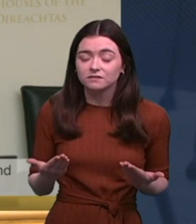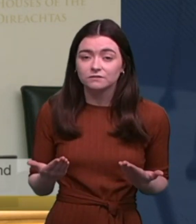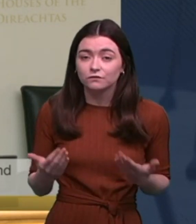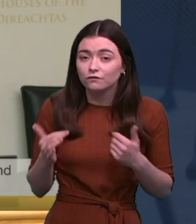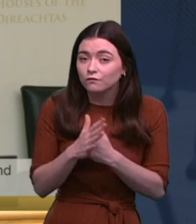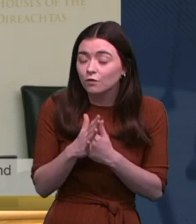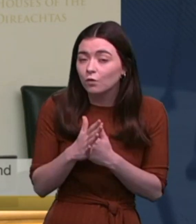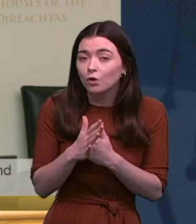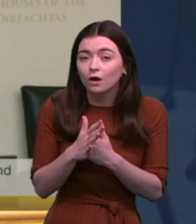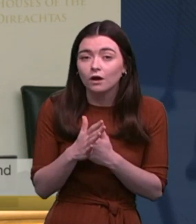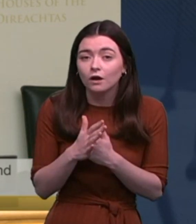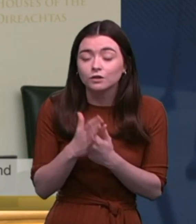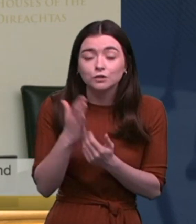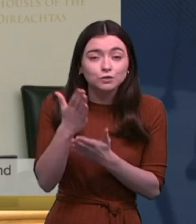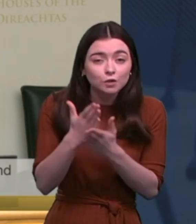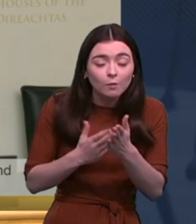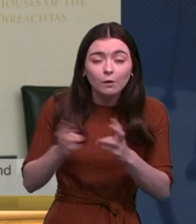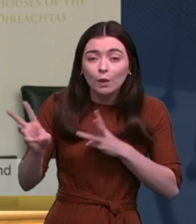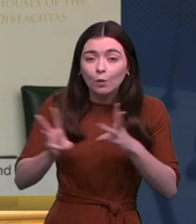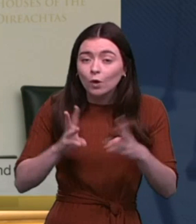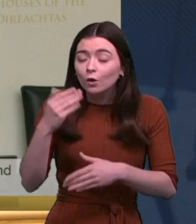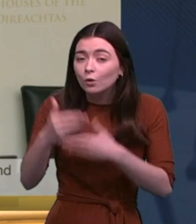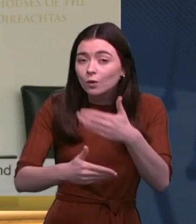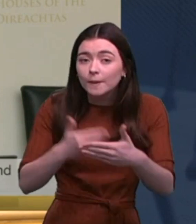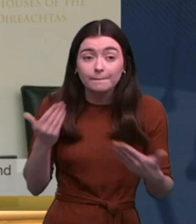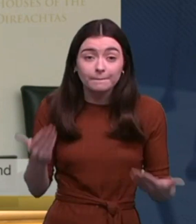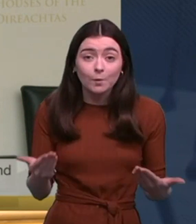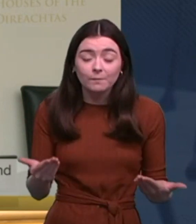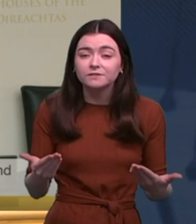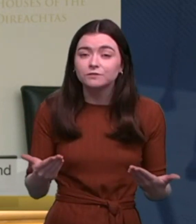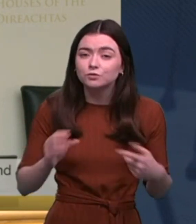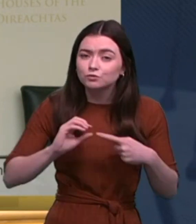terms of some of the work we're doing, we're trying to